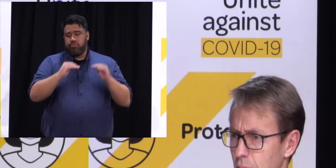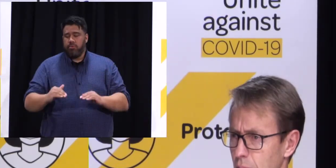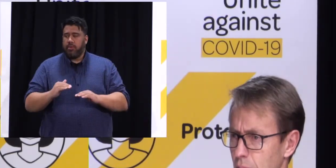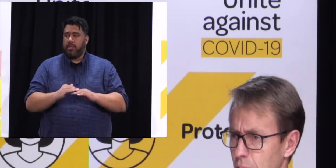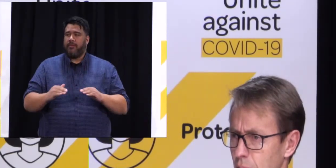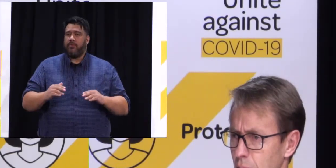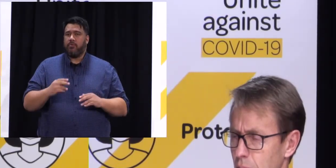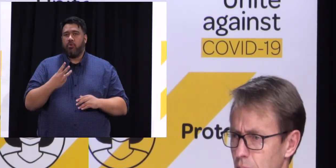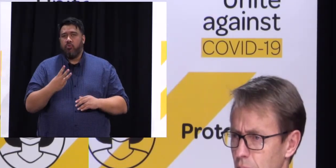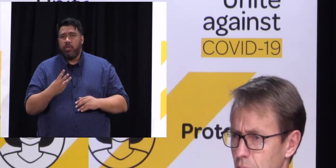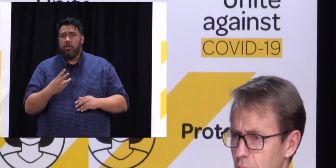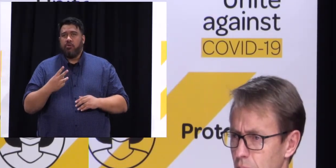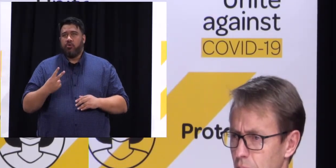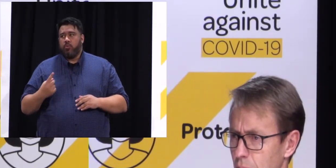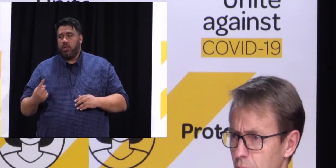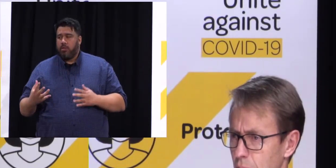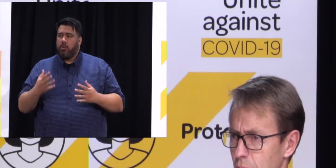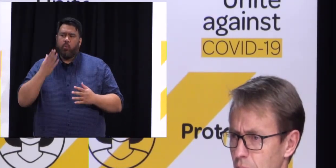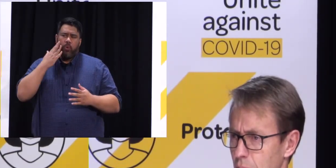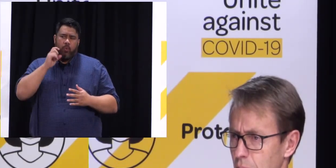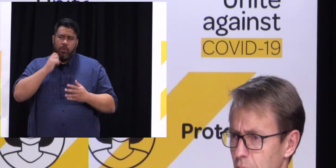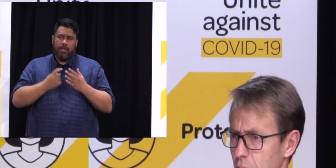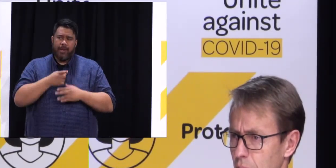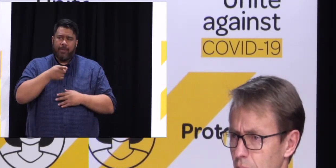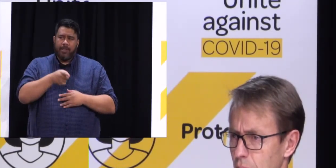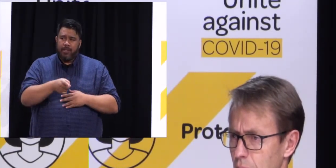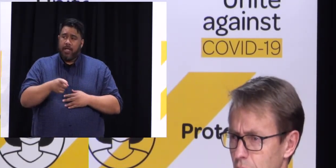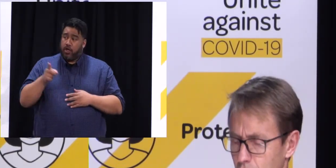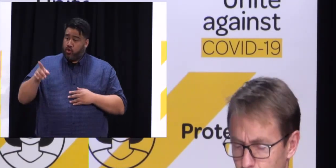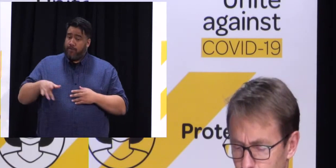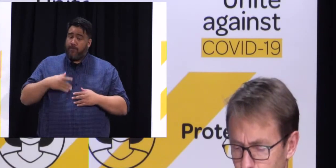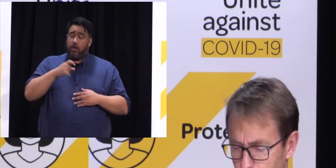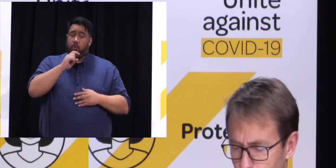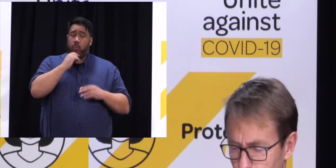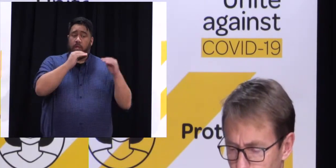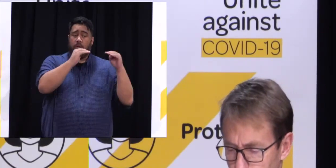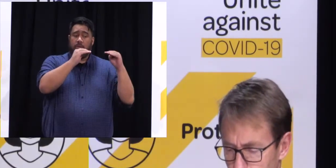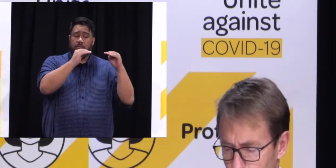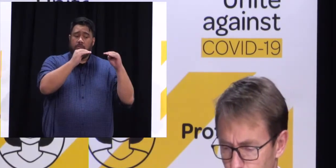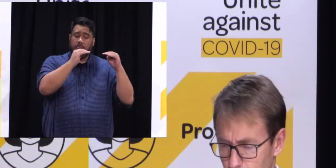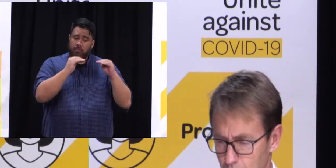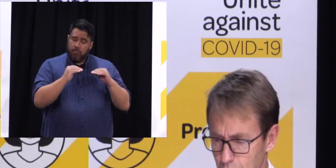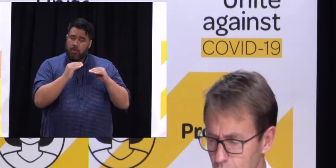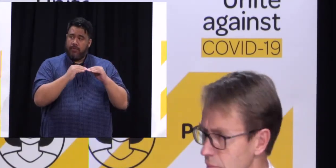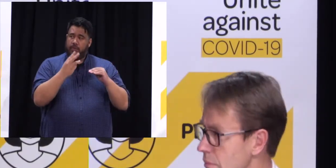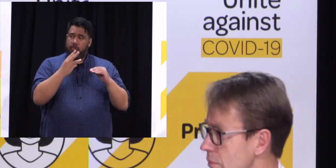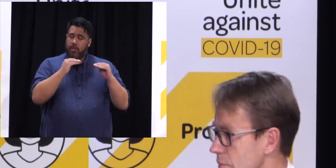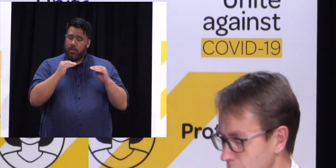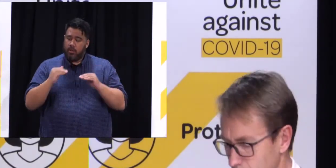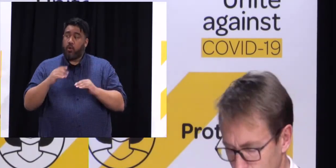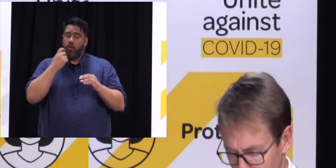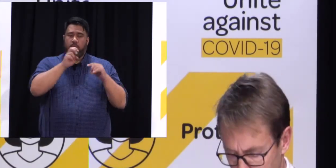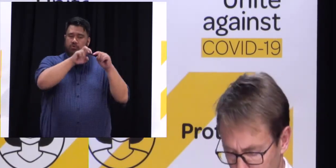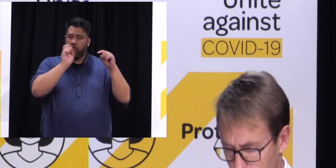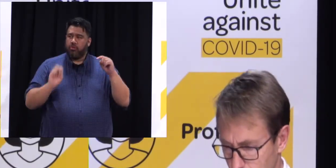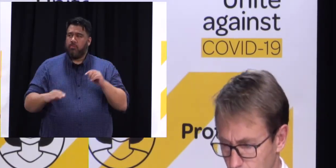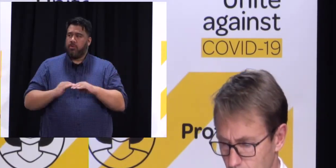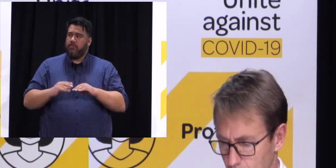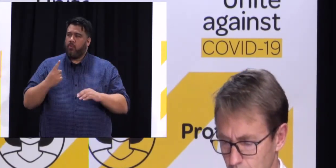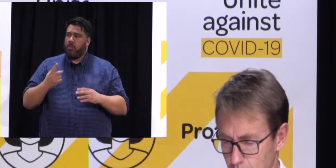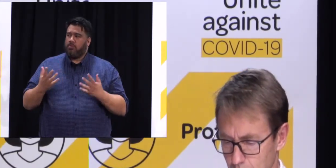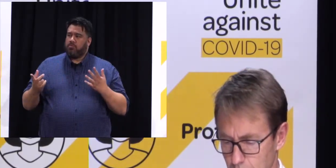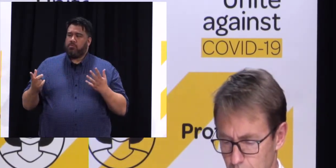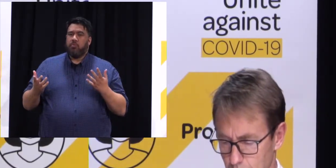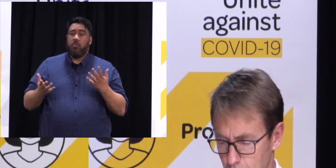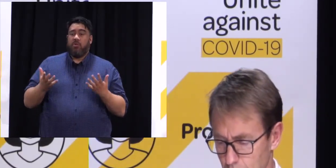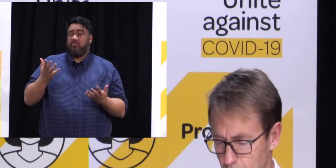to level 3, or whether you are open to going to lower levels? We haven't ruled anything in or out at this stage. We very much will lean on